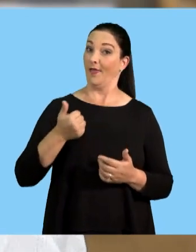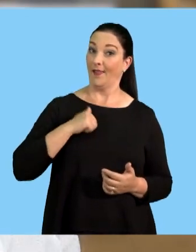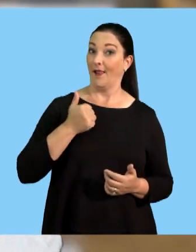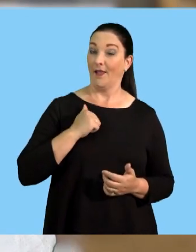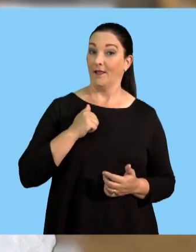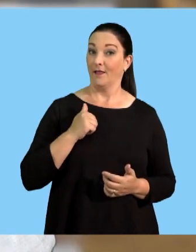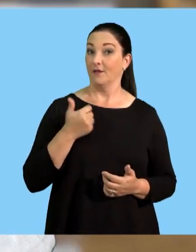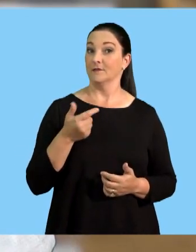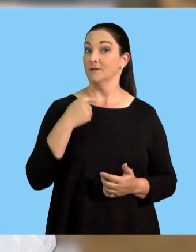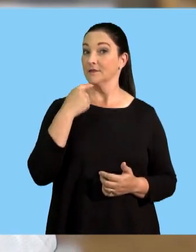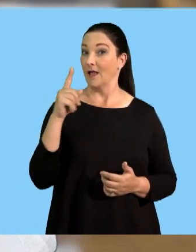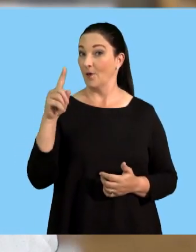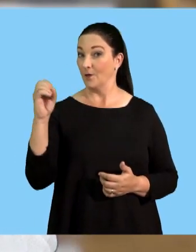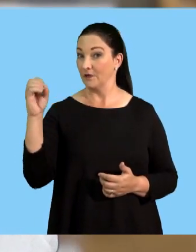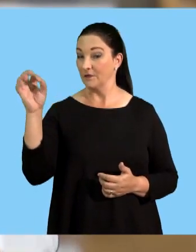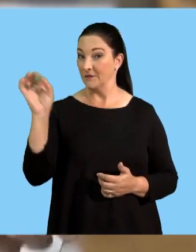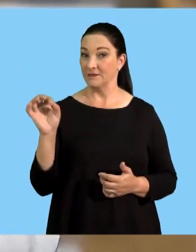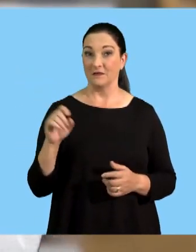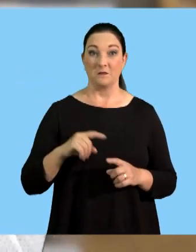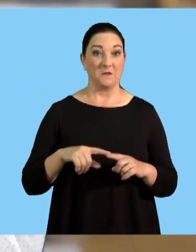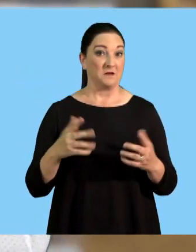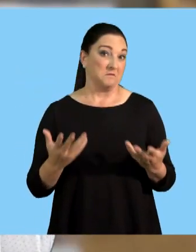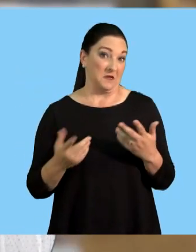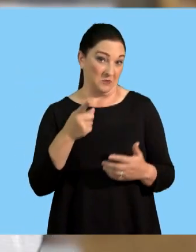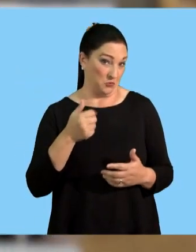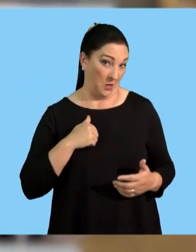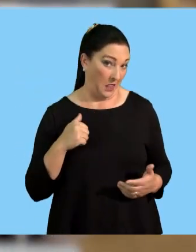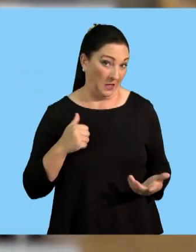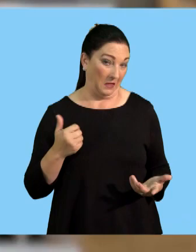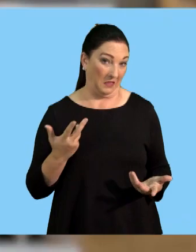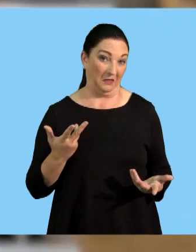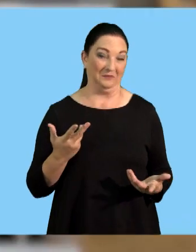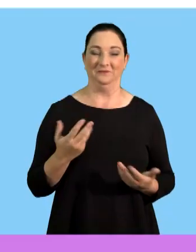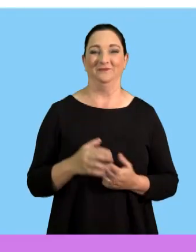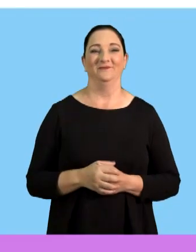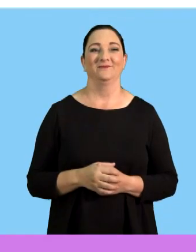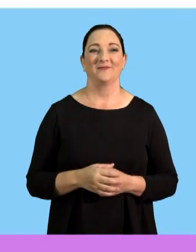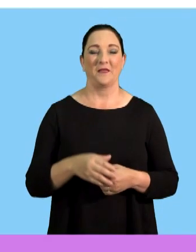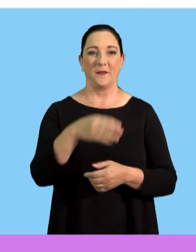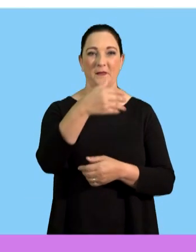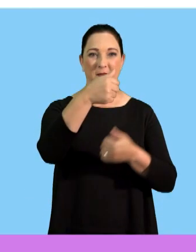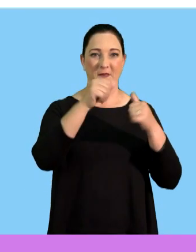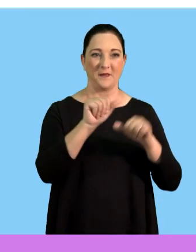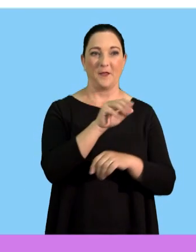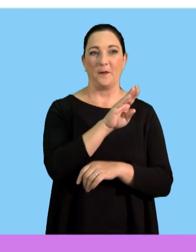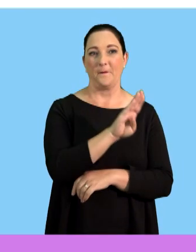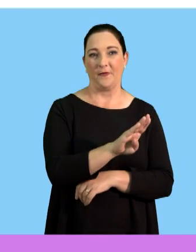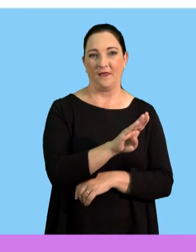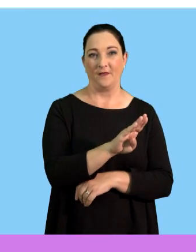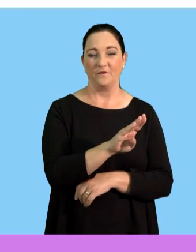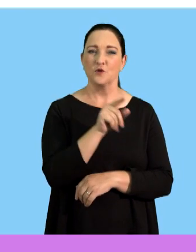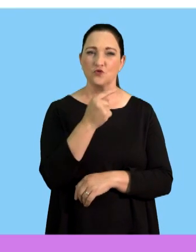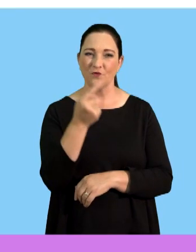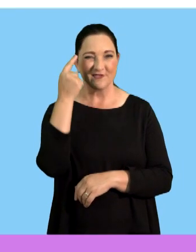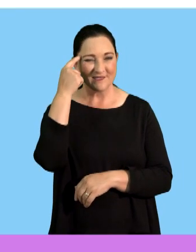you can say it's 100%, okay? If you play the lotto and you're lucky enough to win. Number B, you guess the